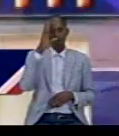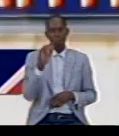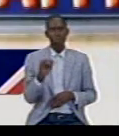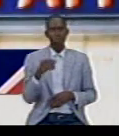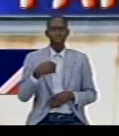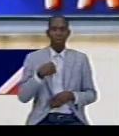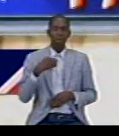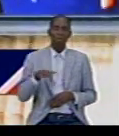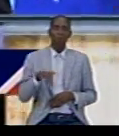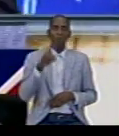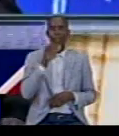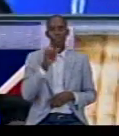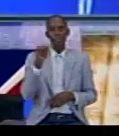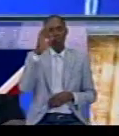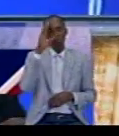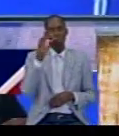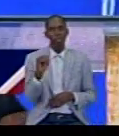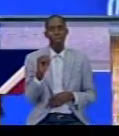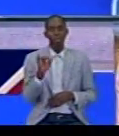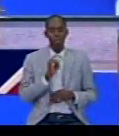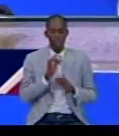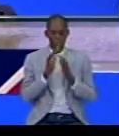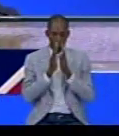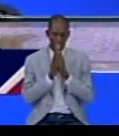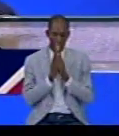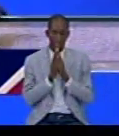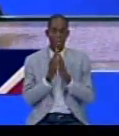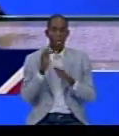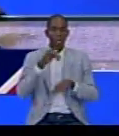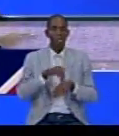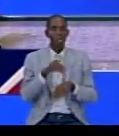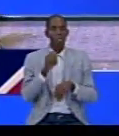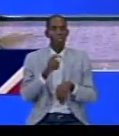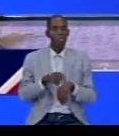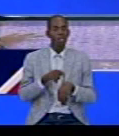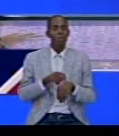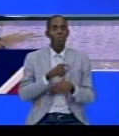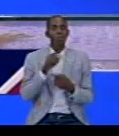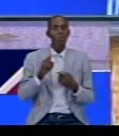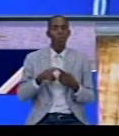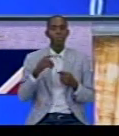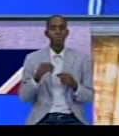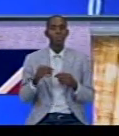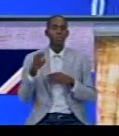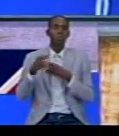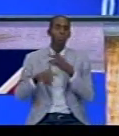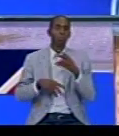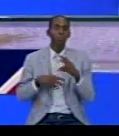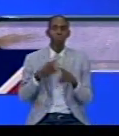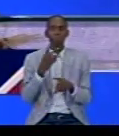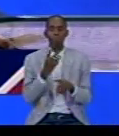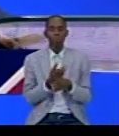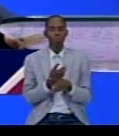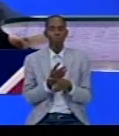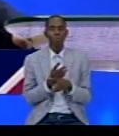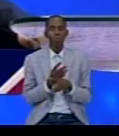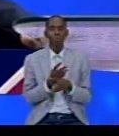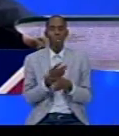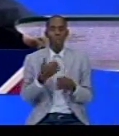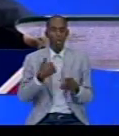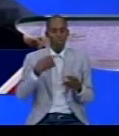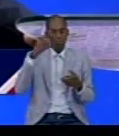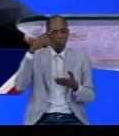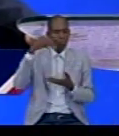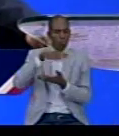I have found a man. I pray at a time when the world has confusion, when your world has